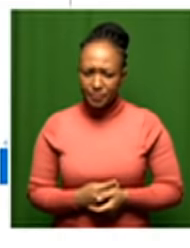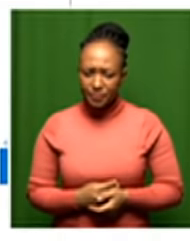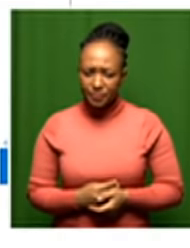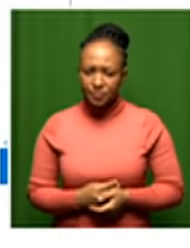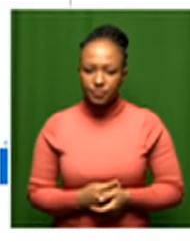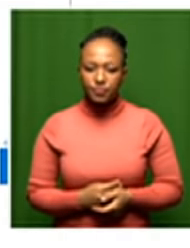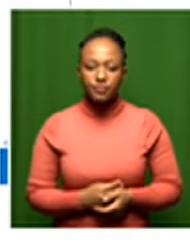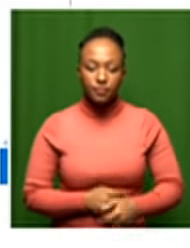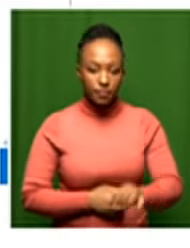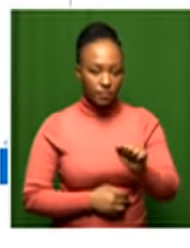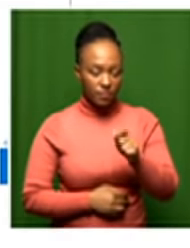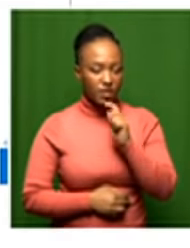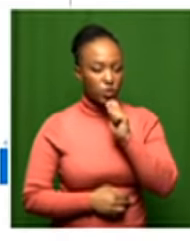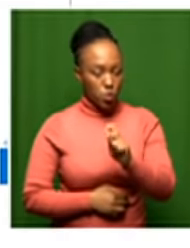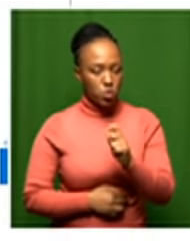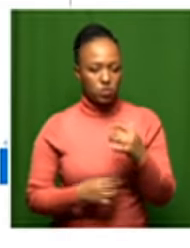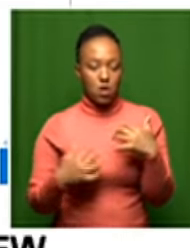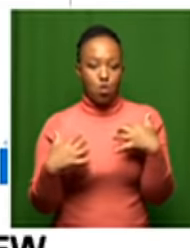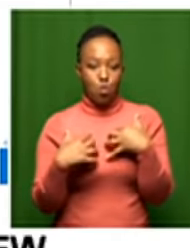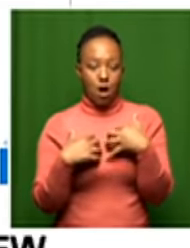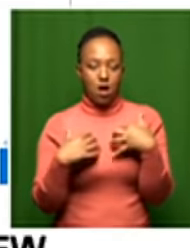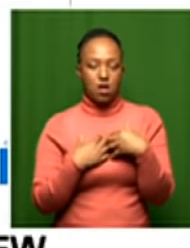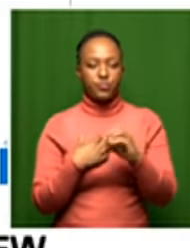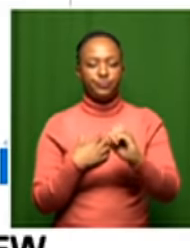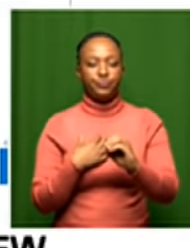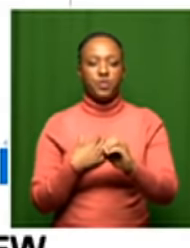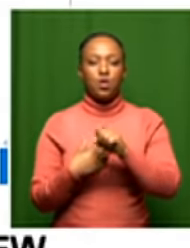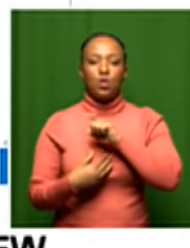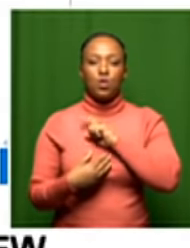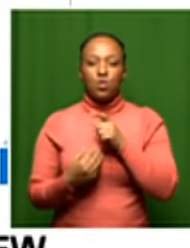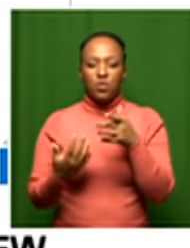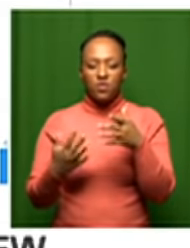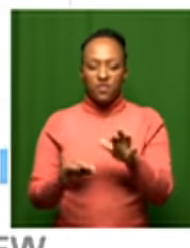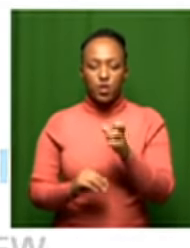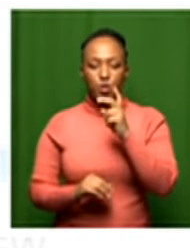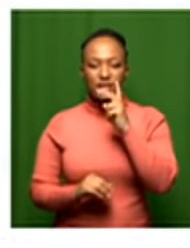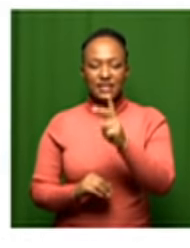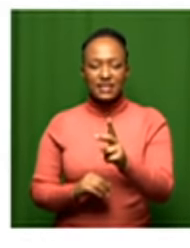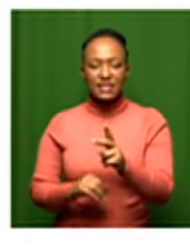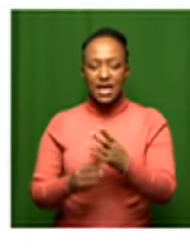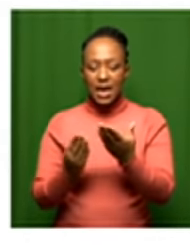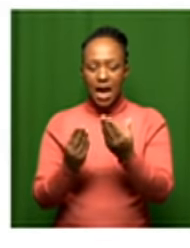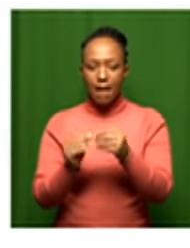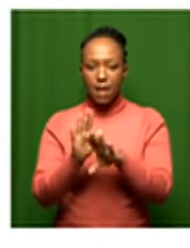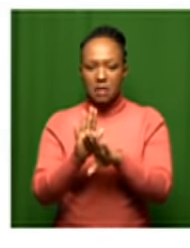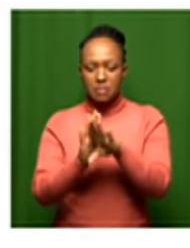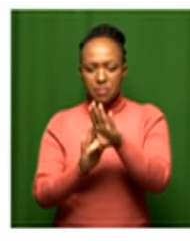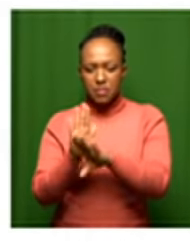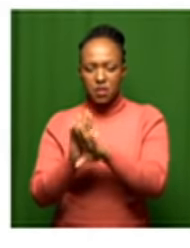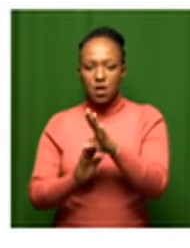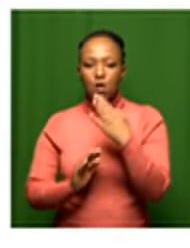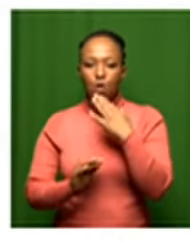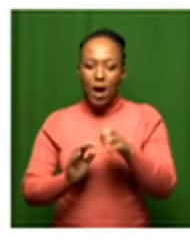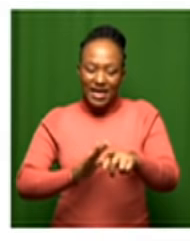It certainly is worrying. I think, look, we have been seeing steady increases in a number of districts